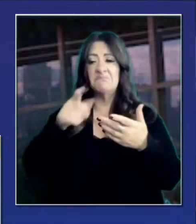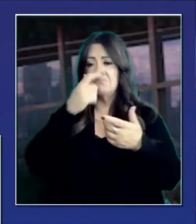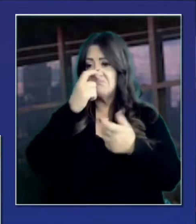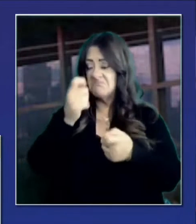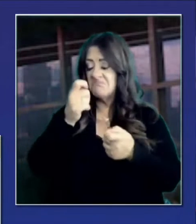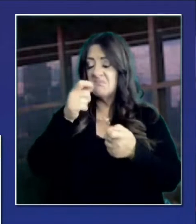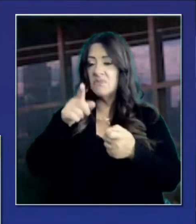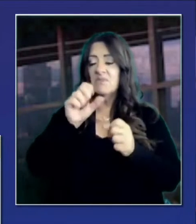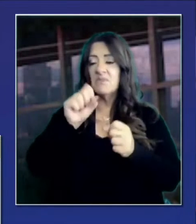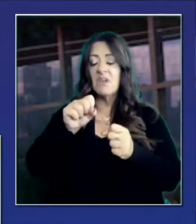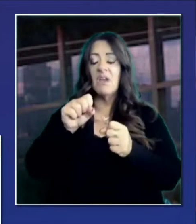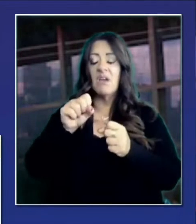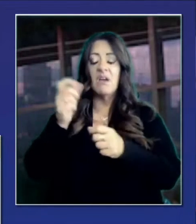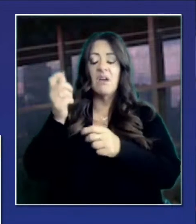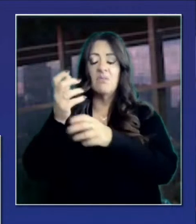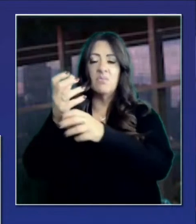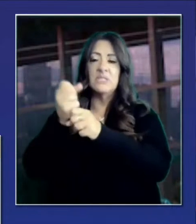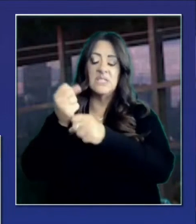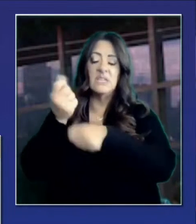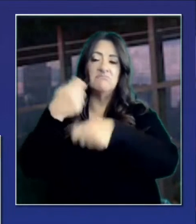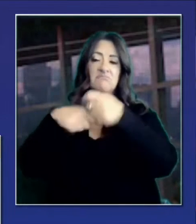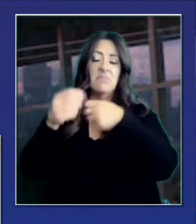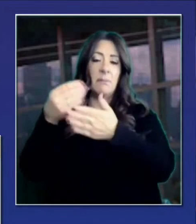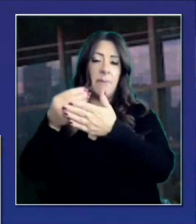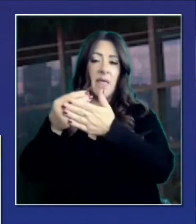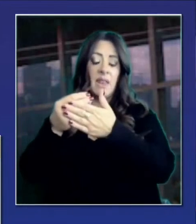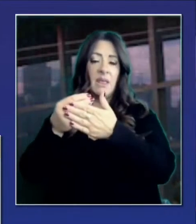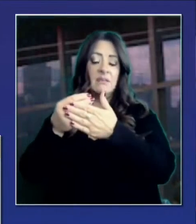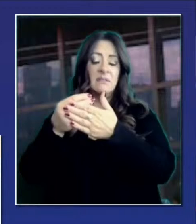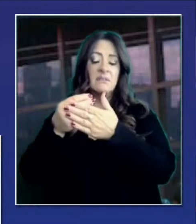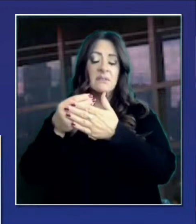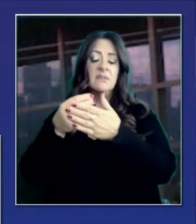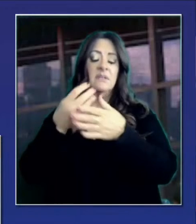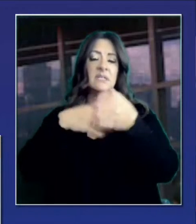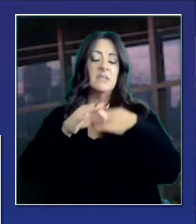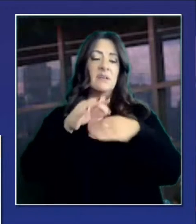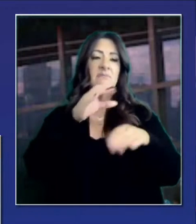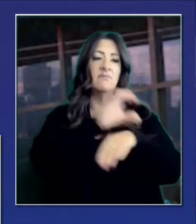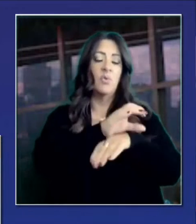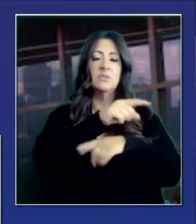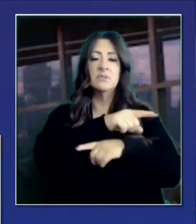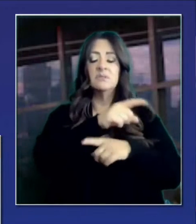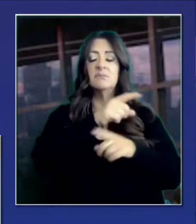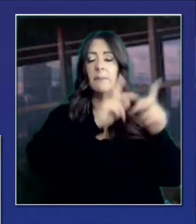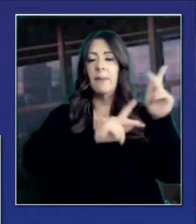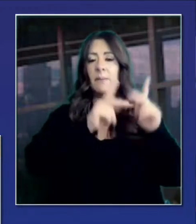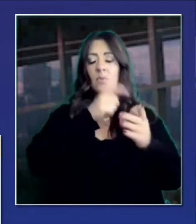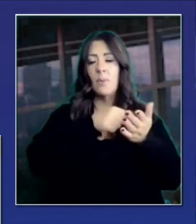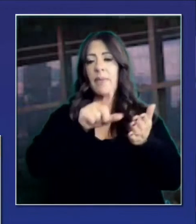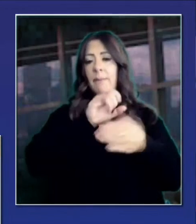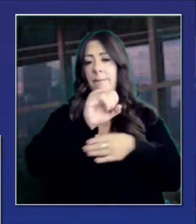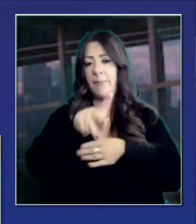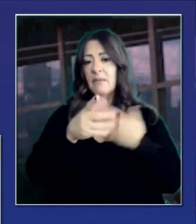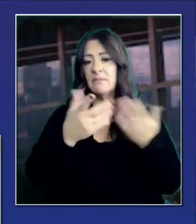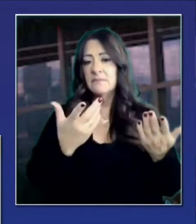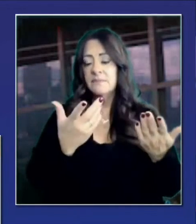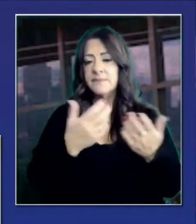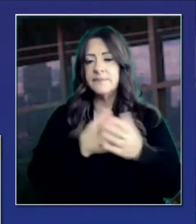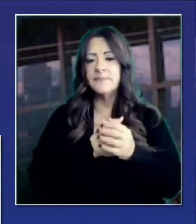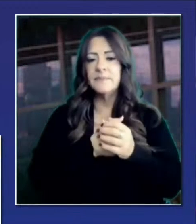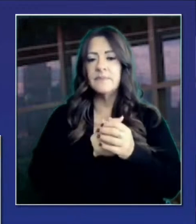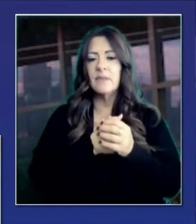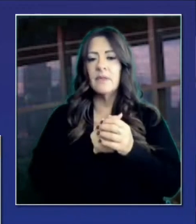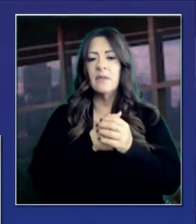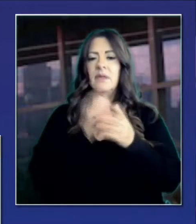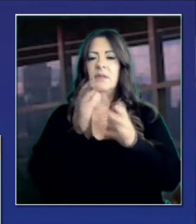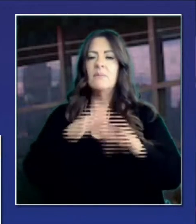direct federal benefit that goes to that landlord. But those tenants are able to at least get their lives